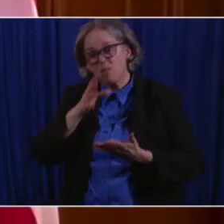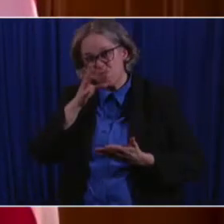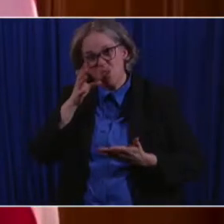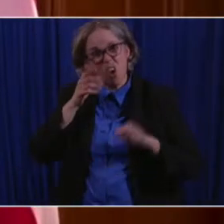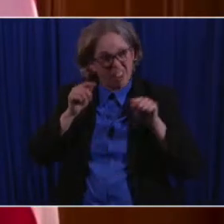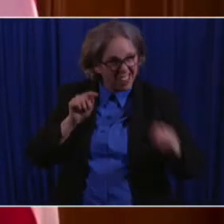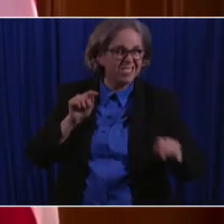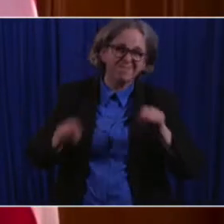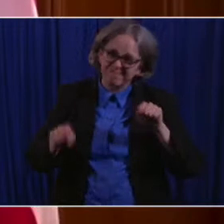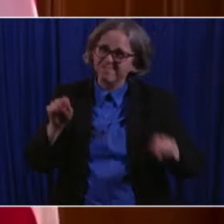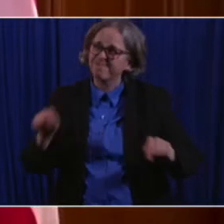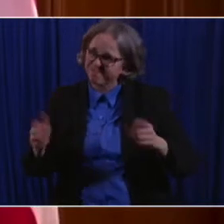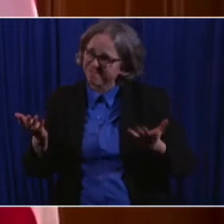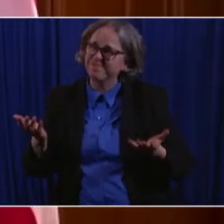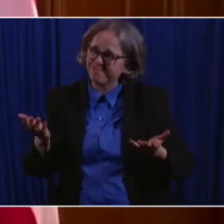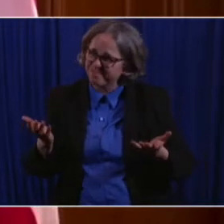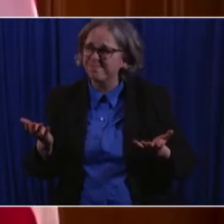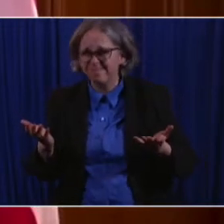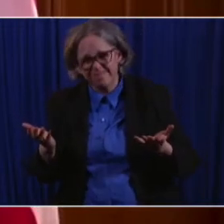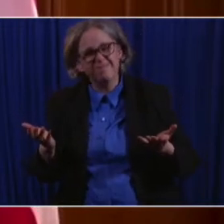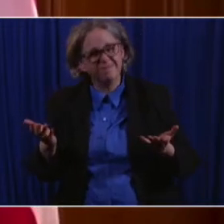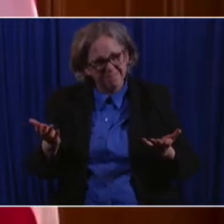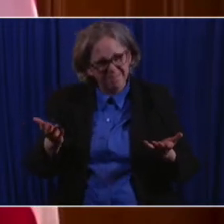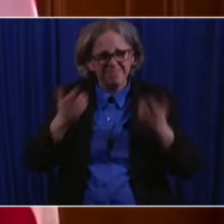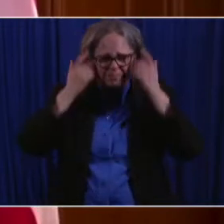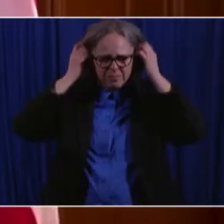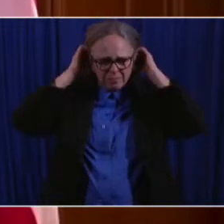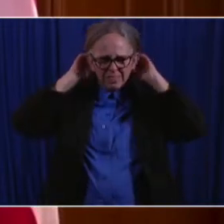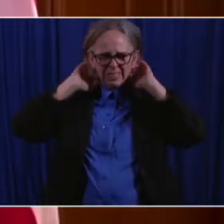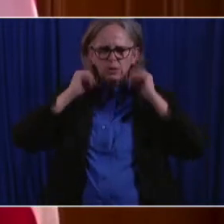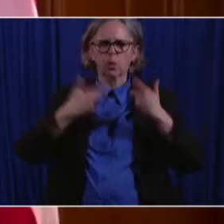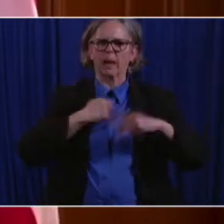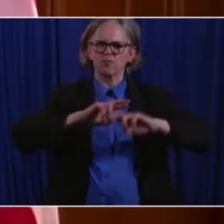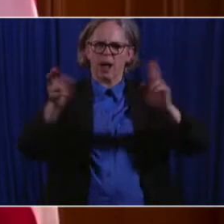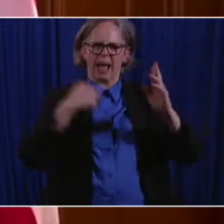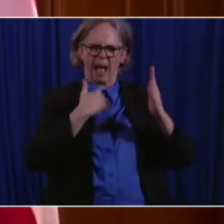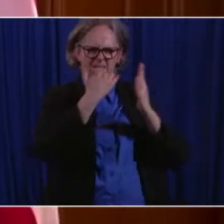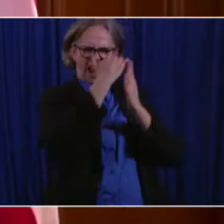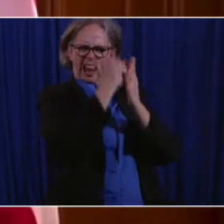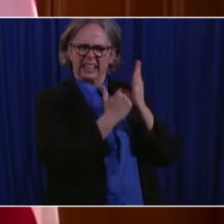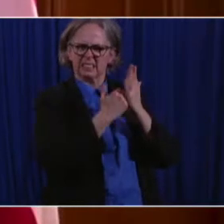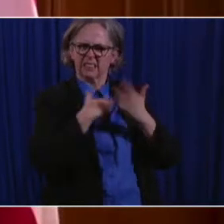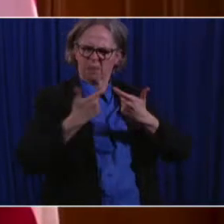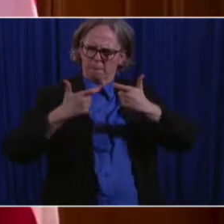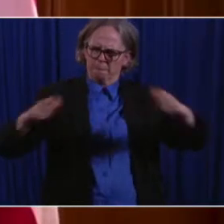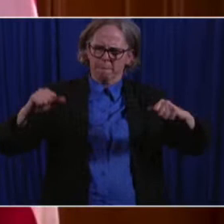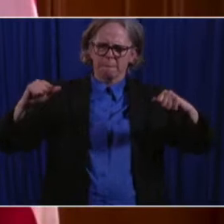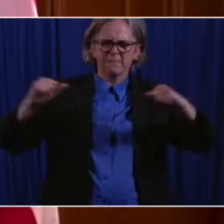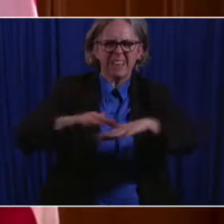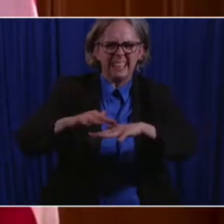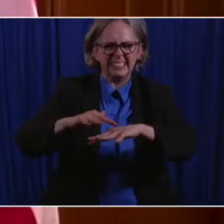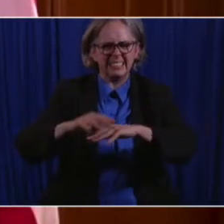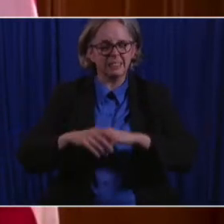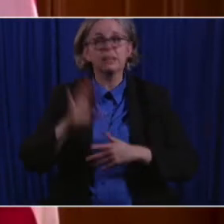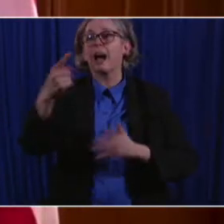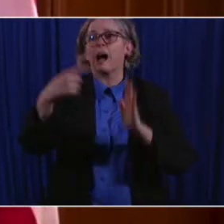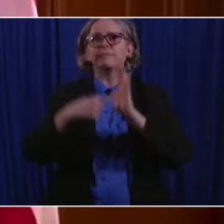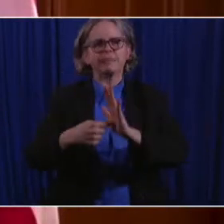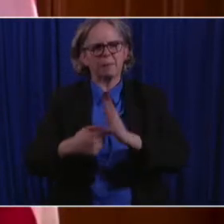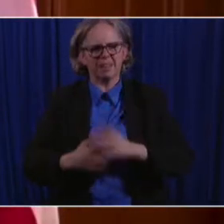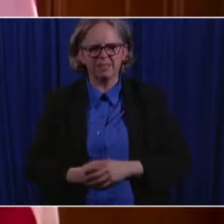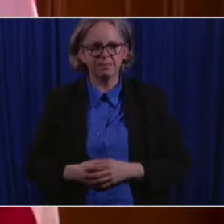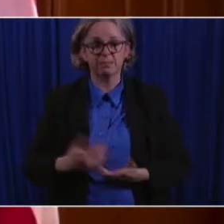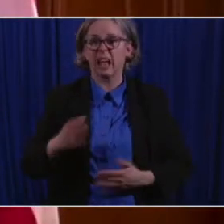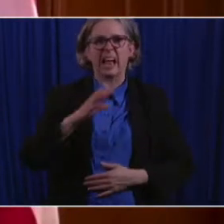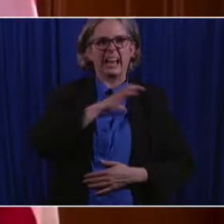demand. But if you look at the location of, for example, Cleveland State, that's